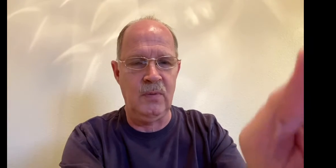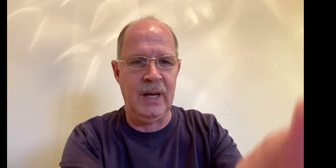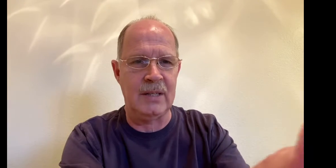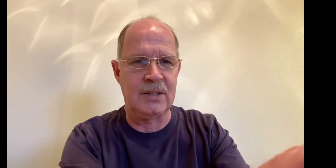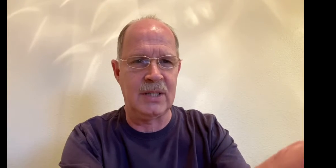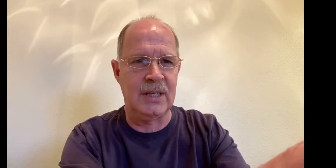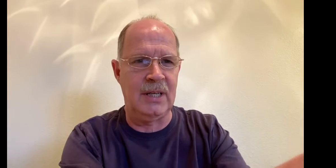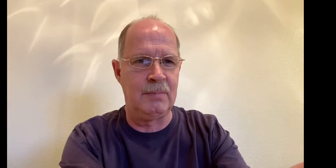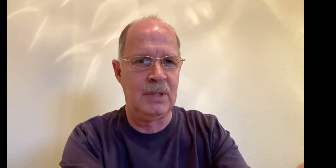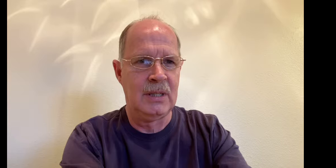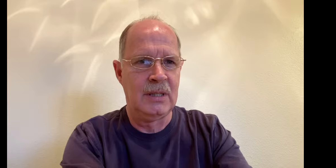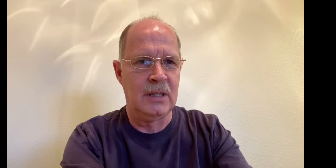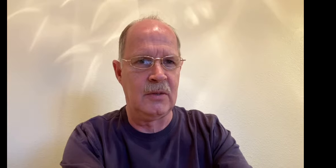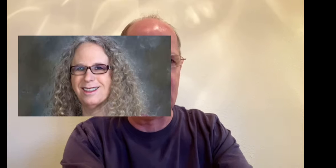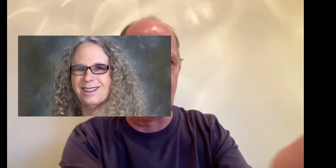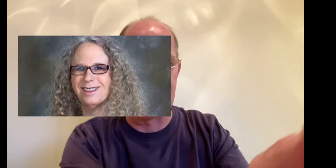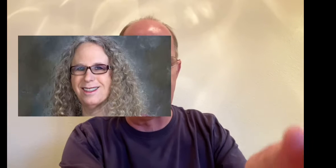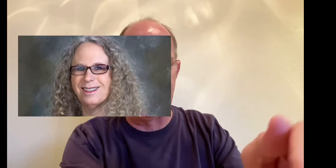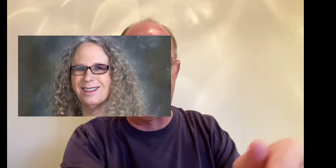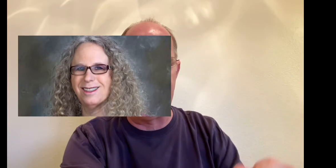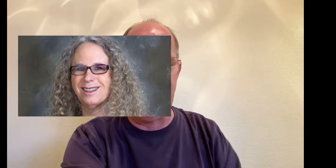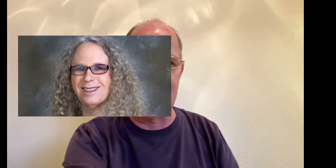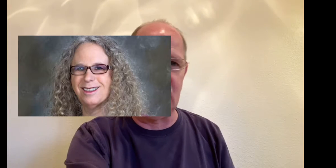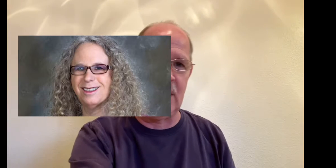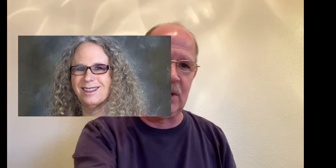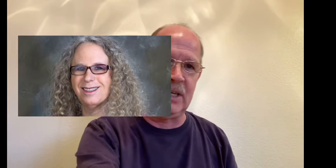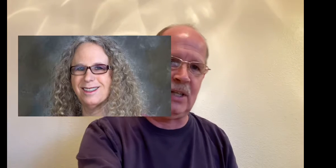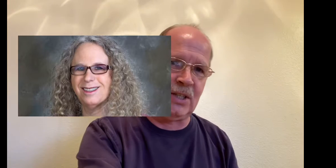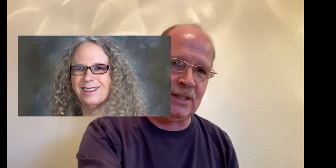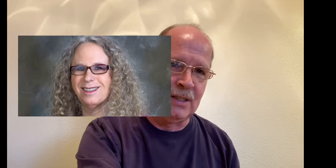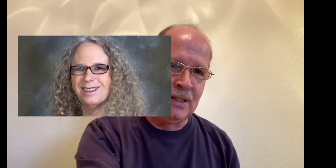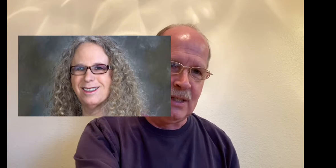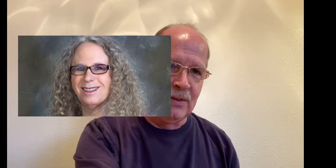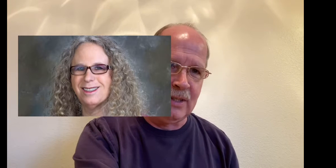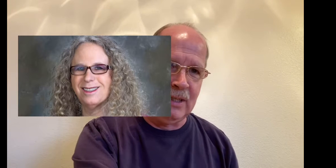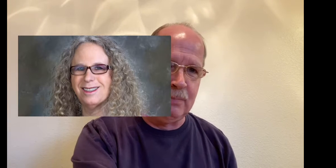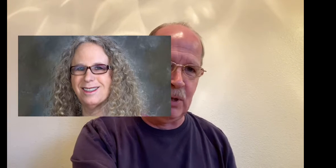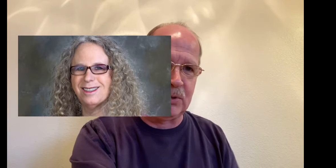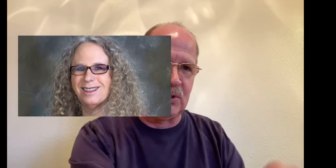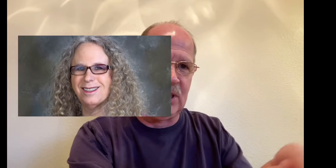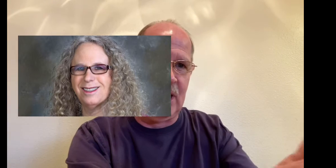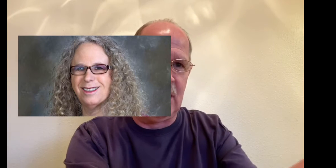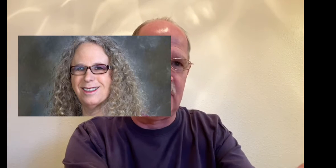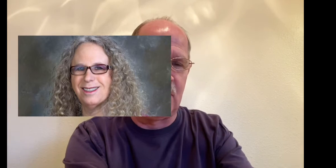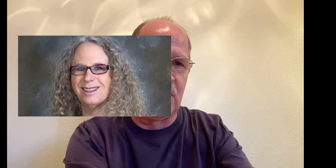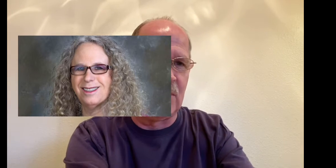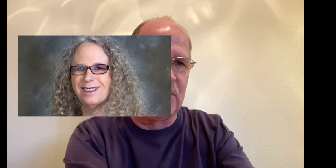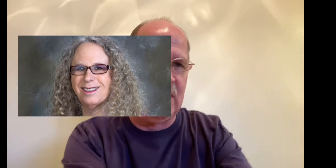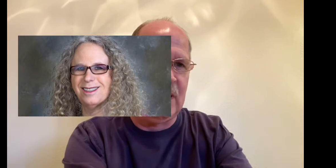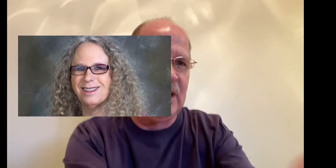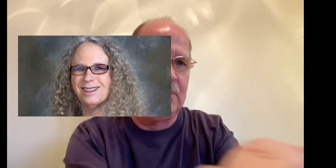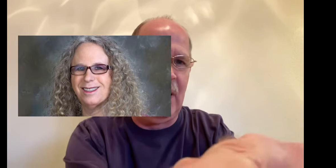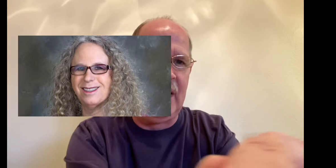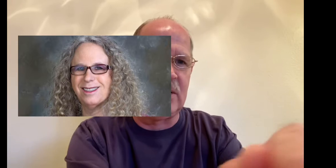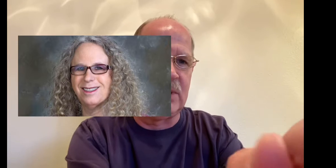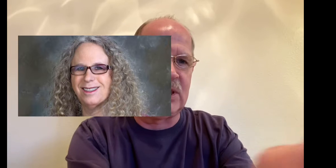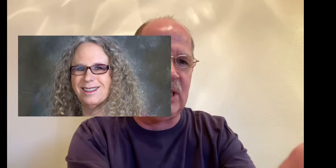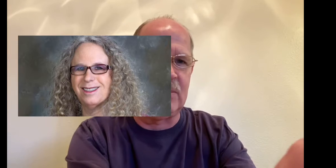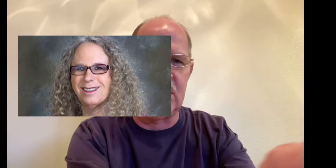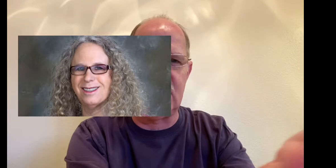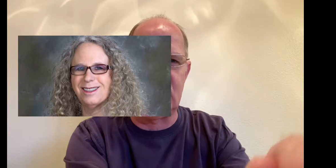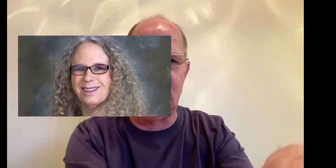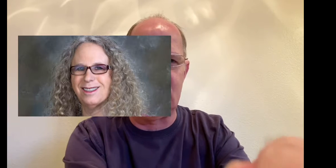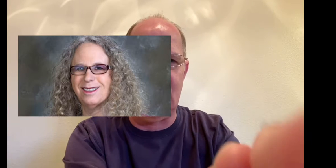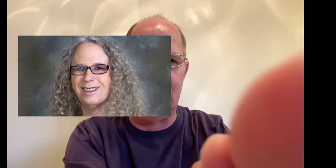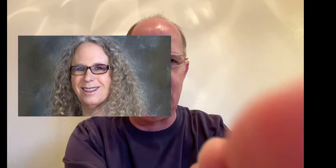More of that to come. Unfortunately, we have an obligation. The poster child for the Biden regime